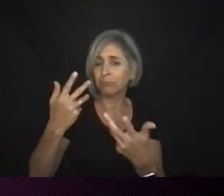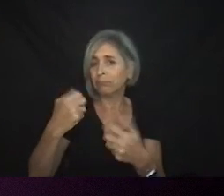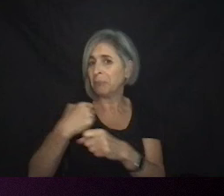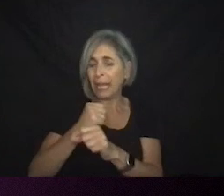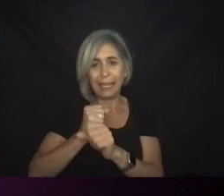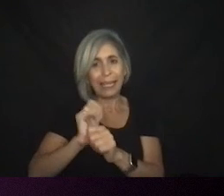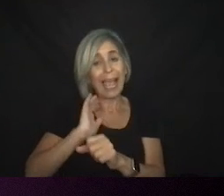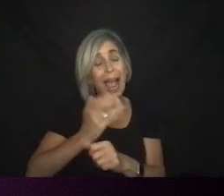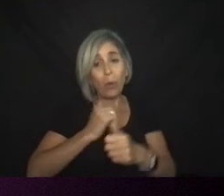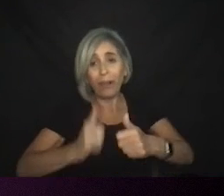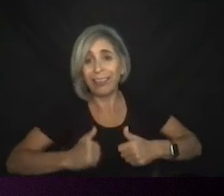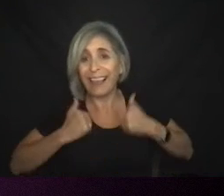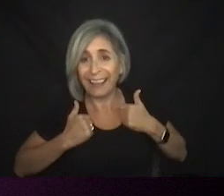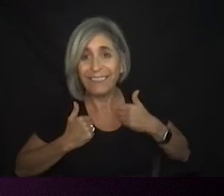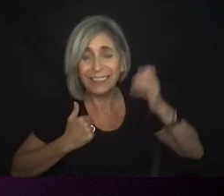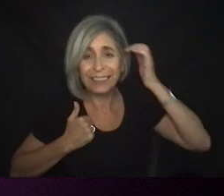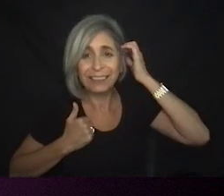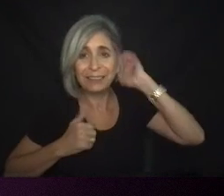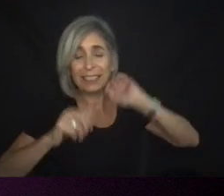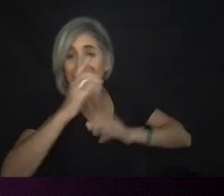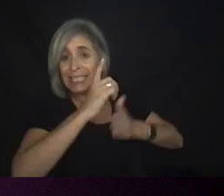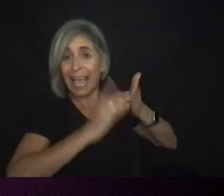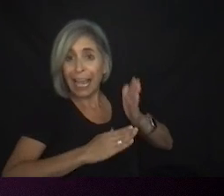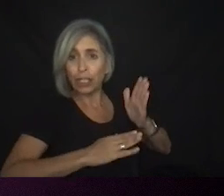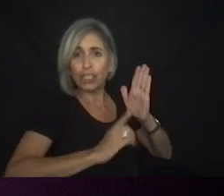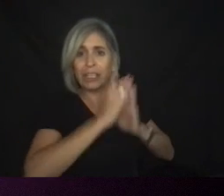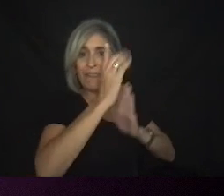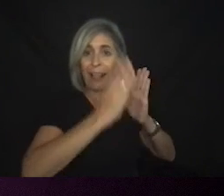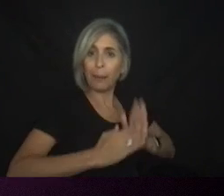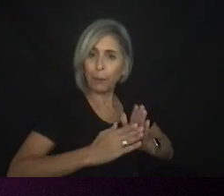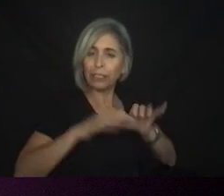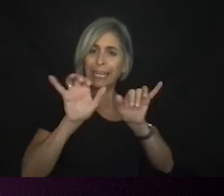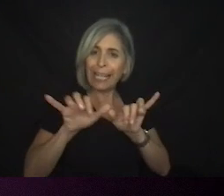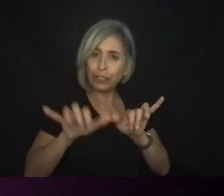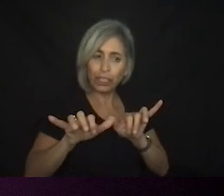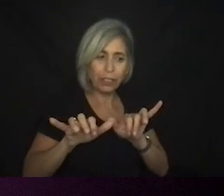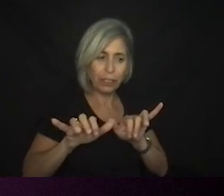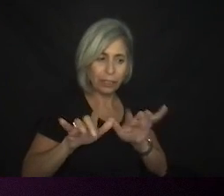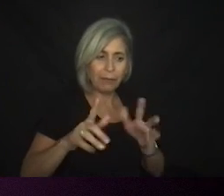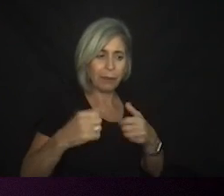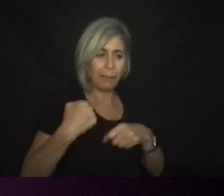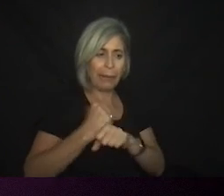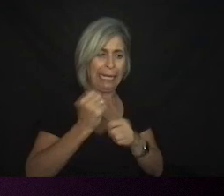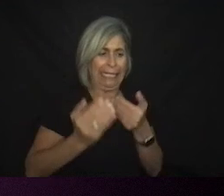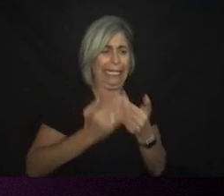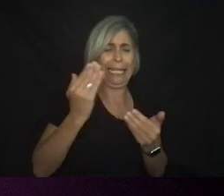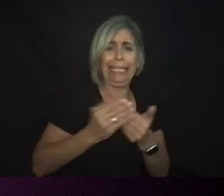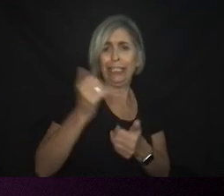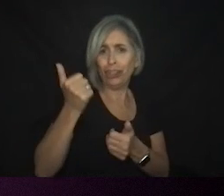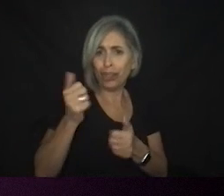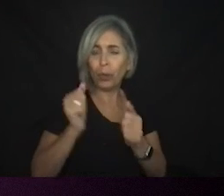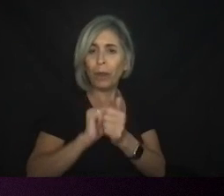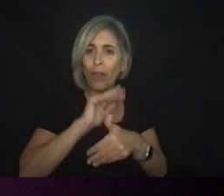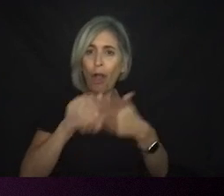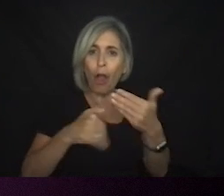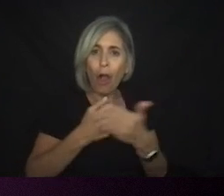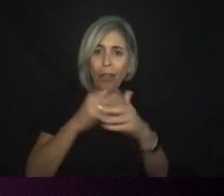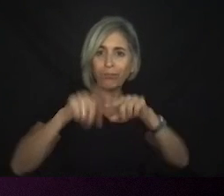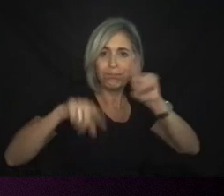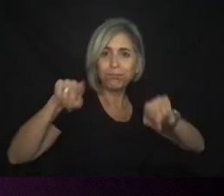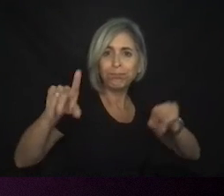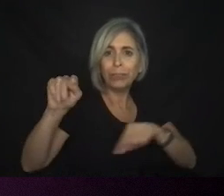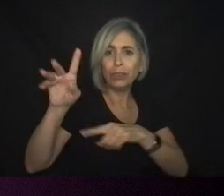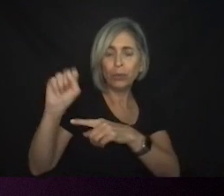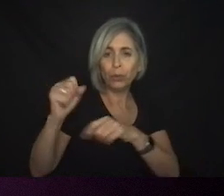So our lives as designers and developers and engineers have been made so much easier with all of the tools that we have